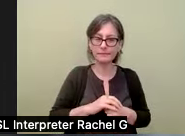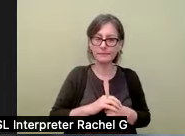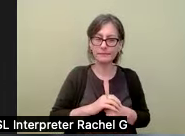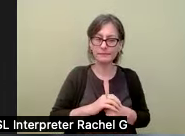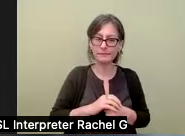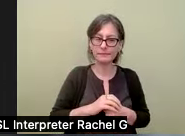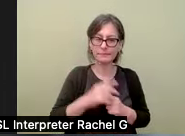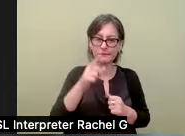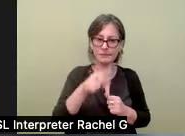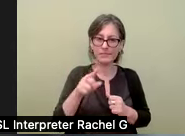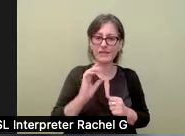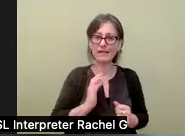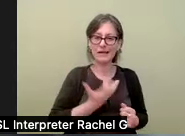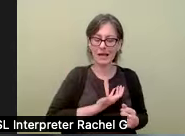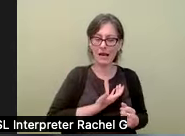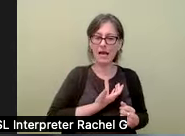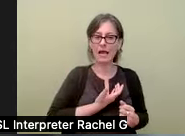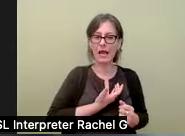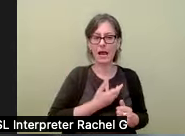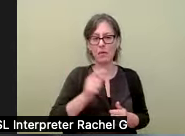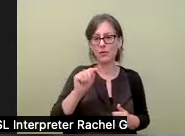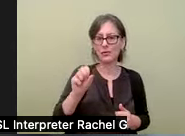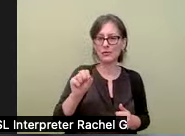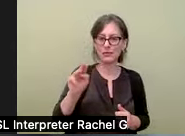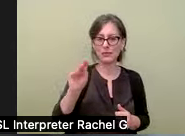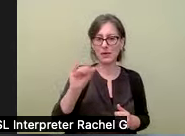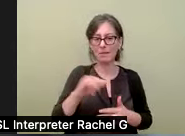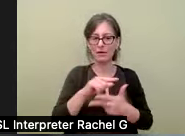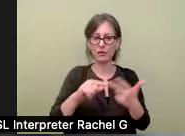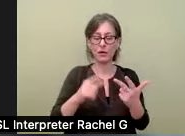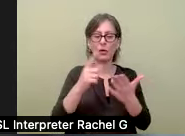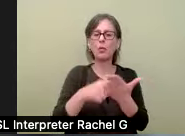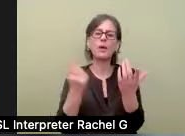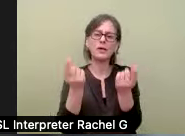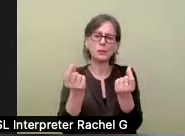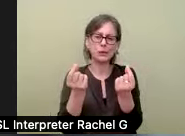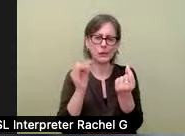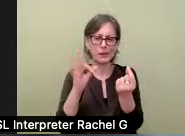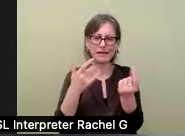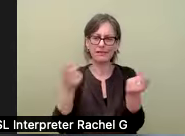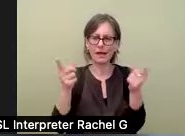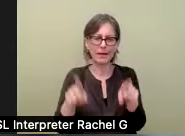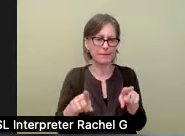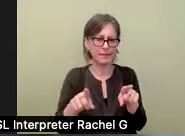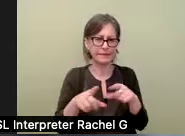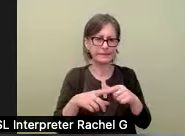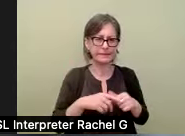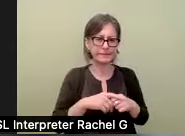So this here is our tsunami triumvirate, and this shows what we want you to do if there's a tsunami.